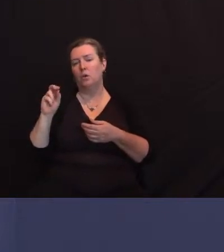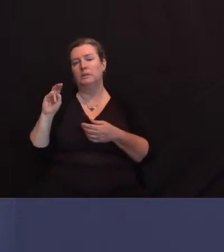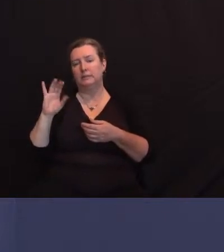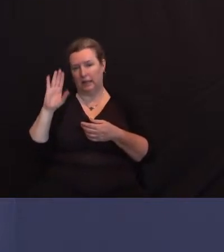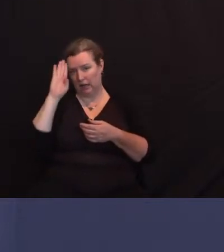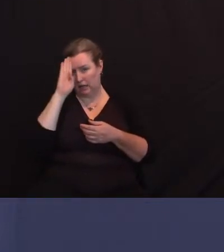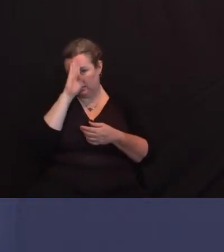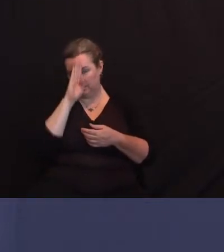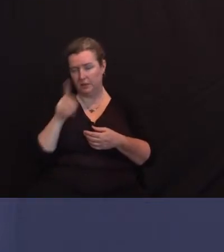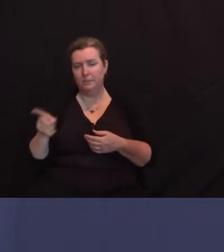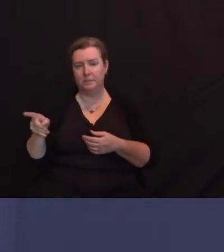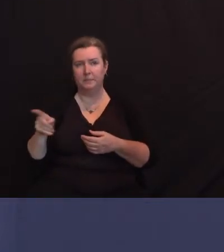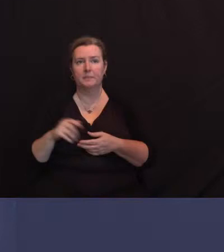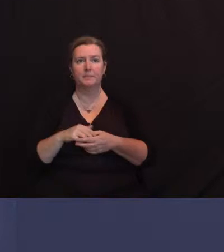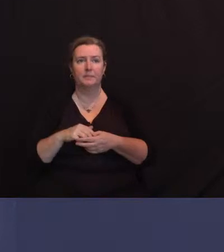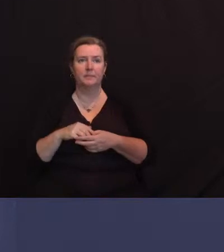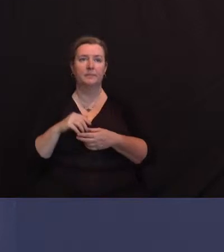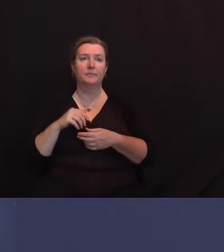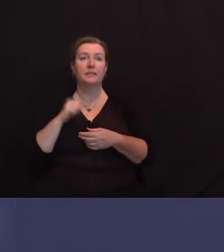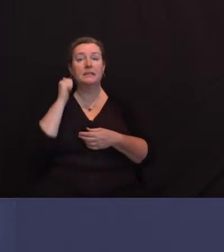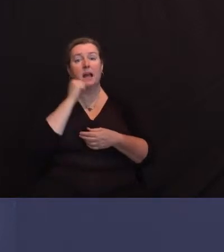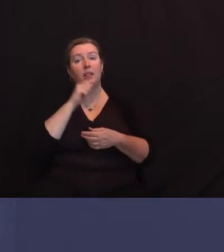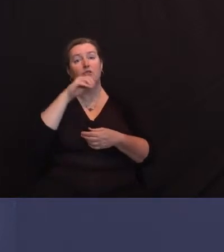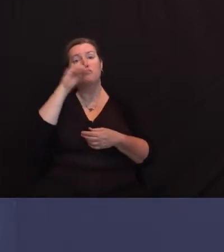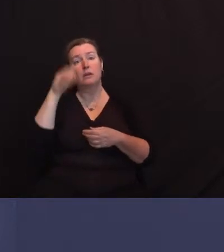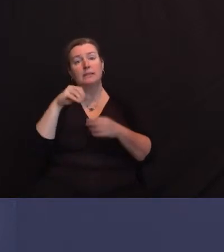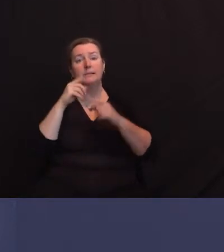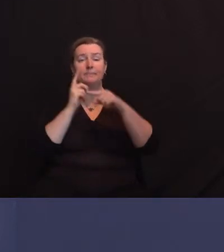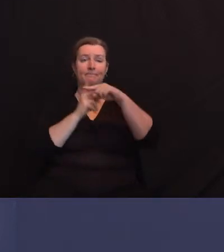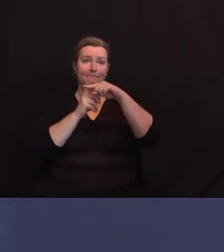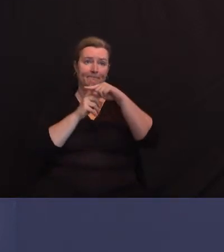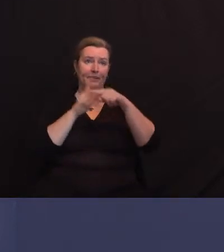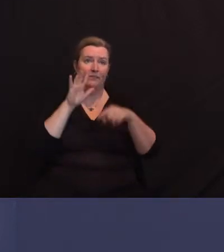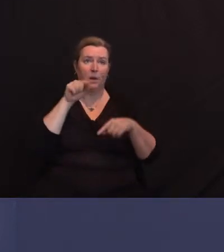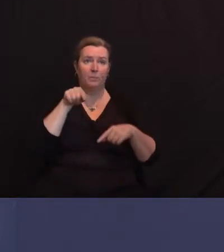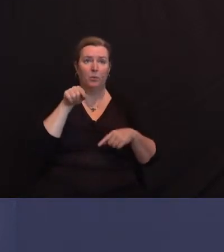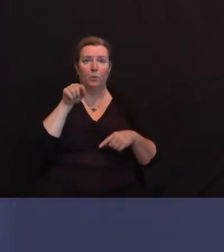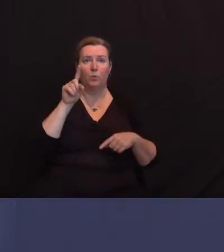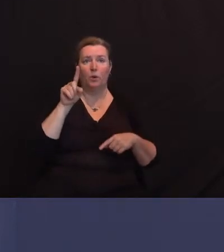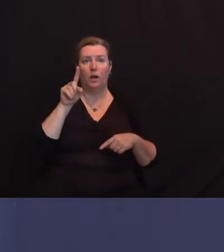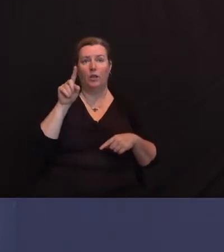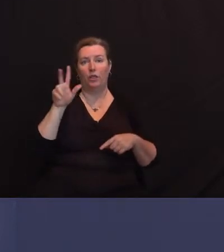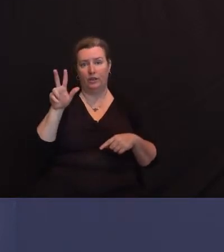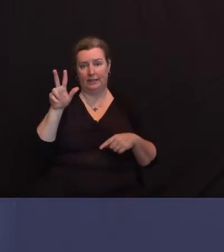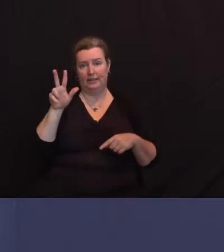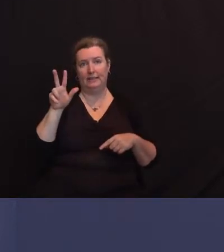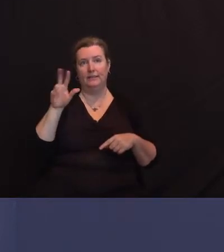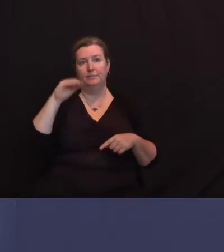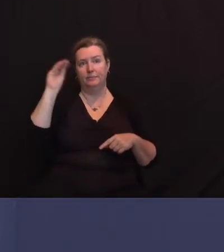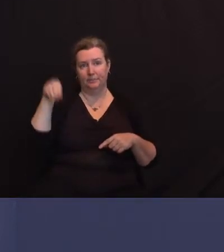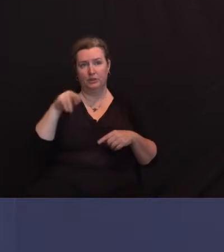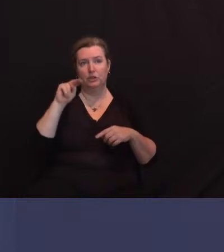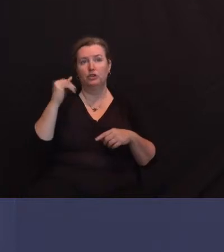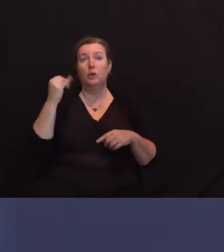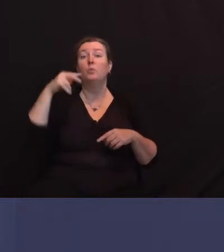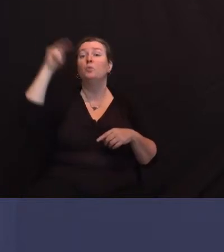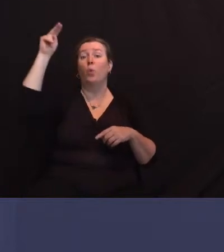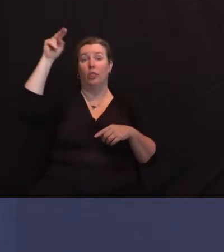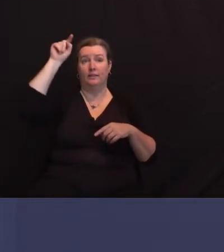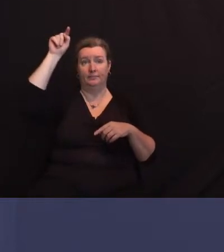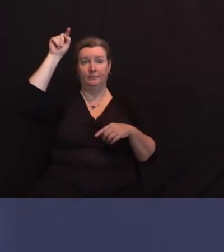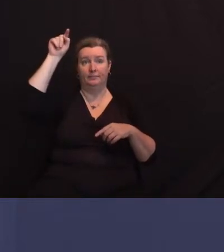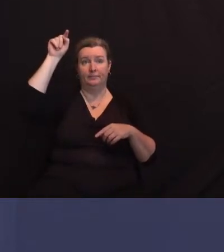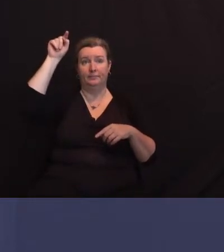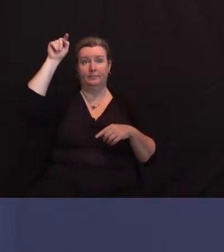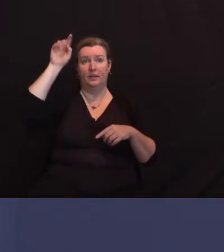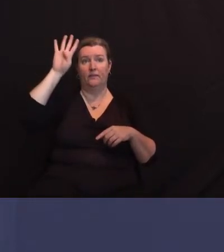The daily percent positivity as of August 19th is 5.13% in the state. The northern part of the state